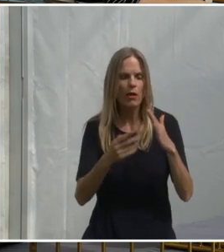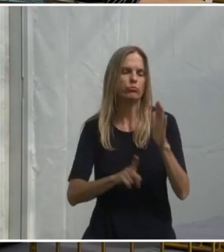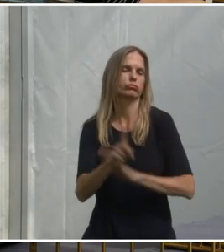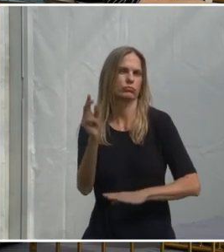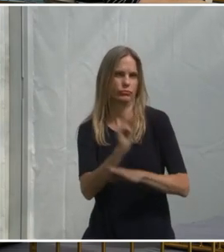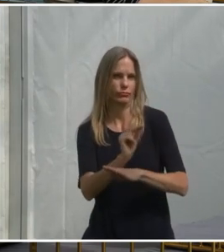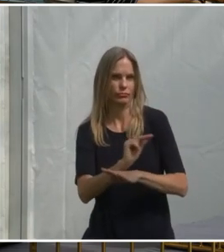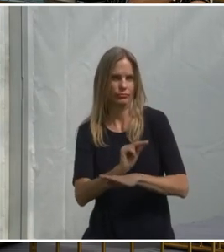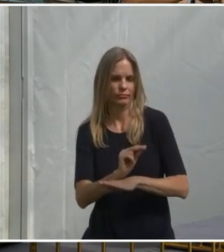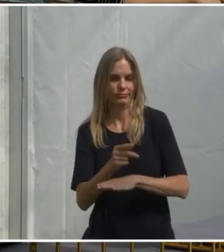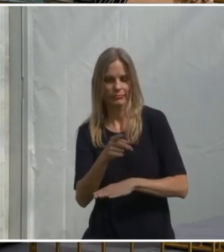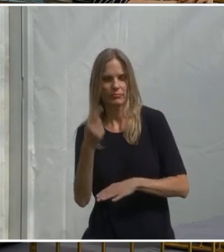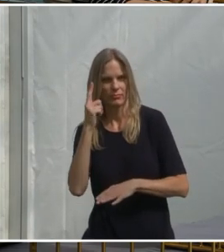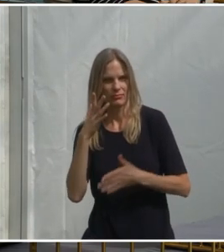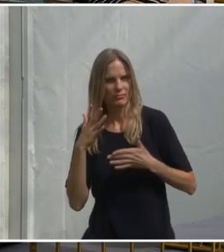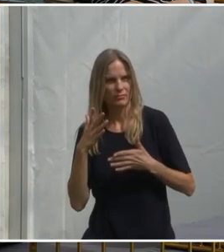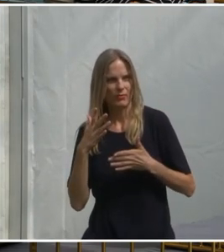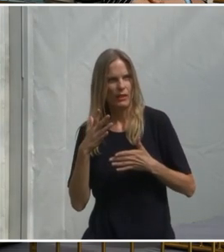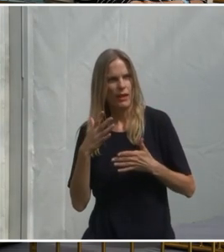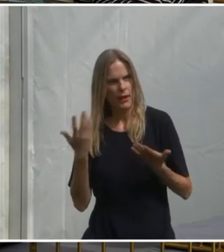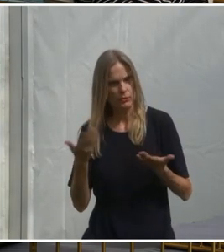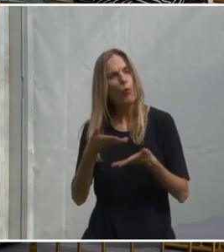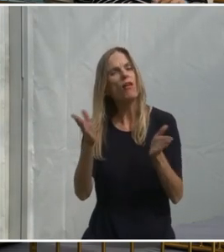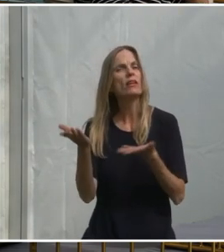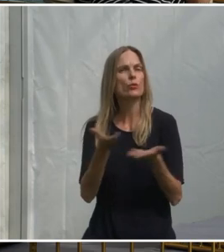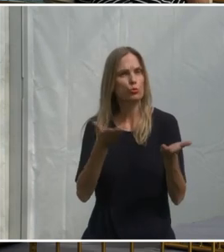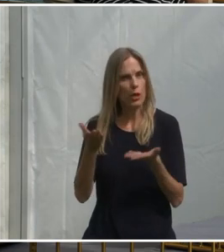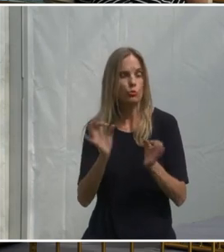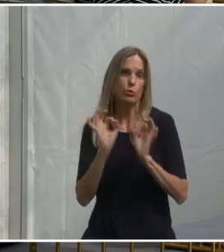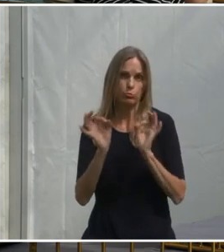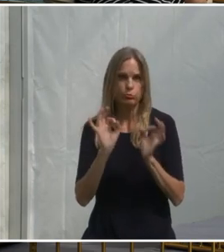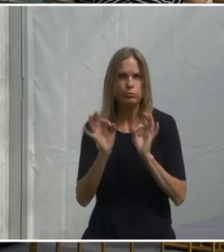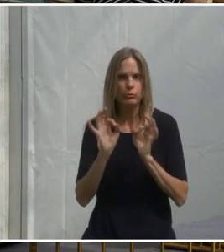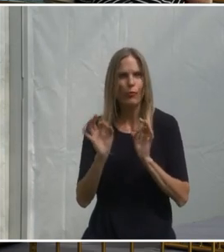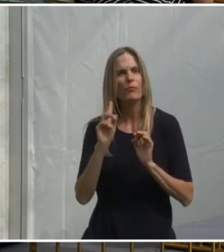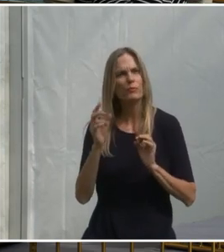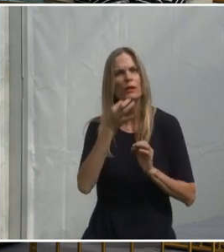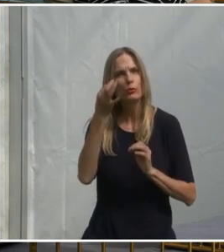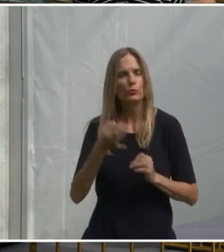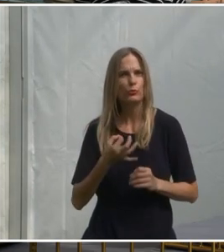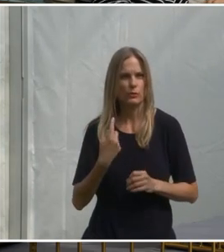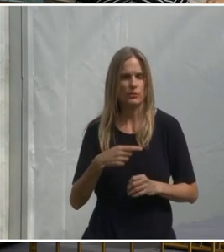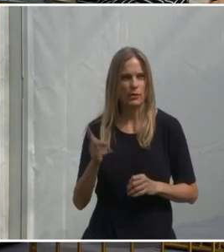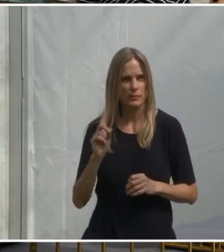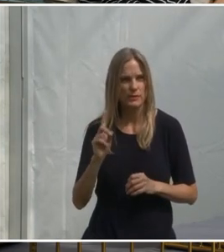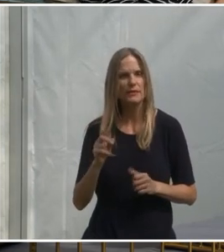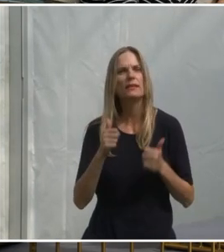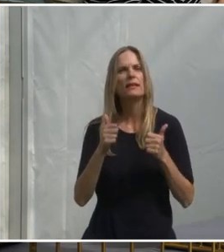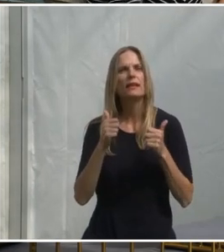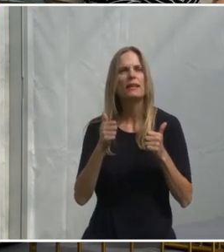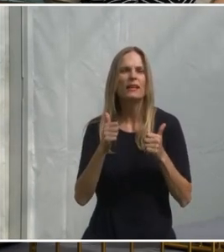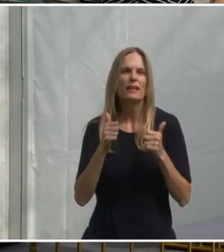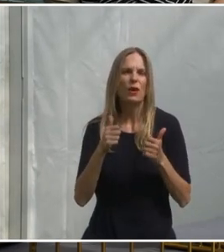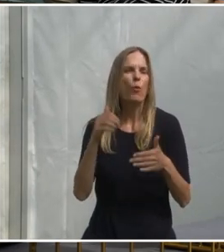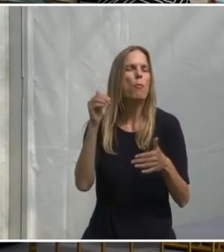They understood that the public services are quite good, and then they said, we didn't got very good conditions from the bank